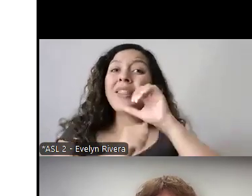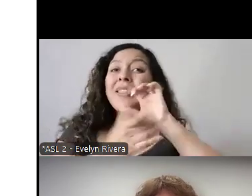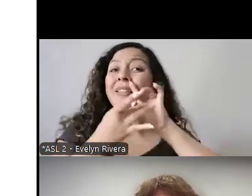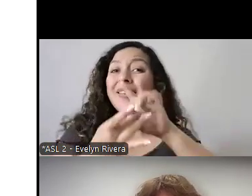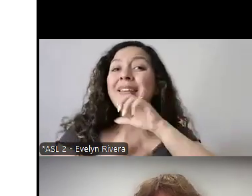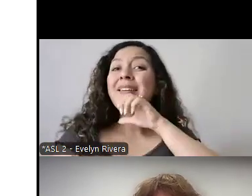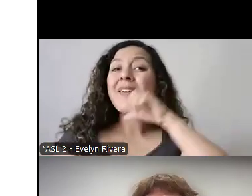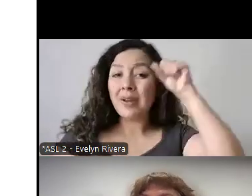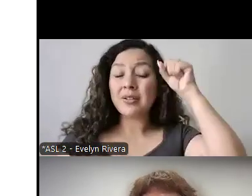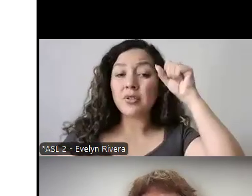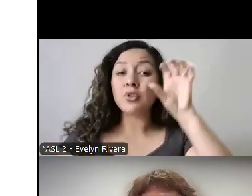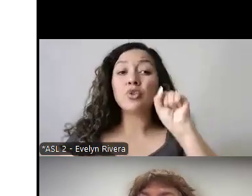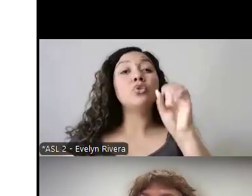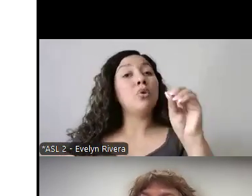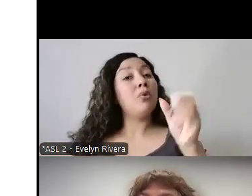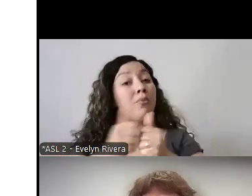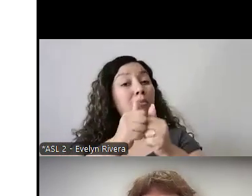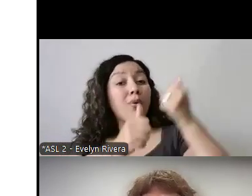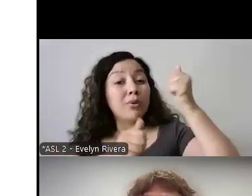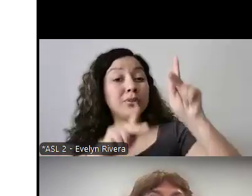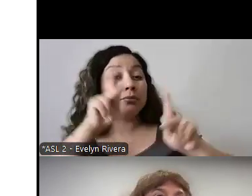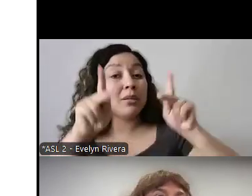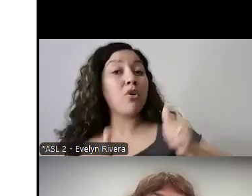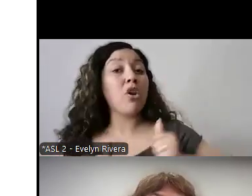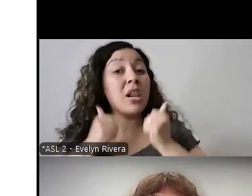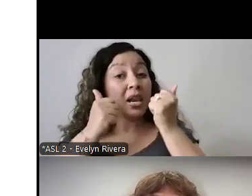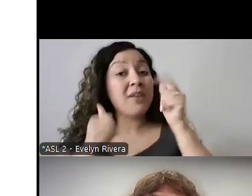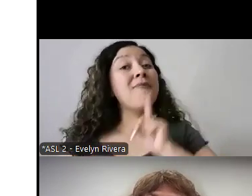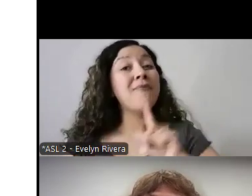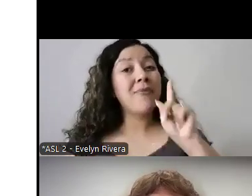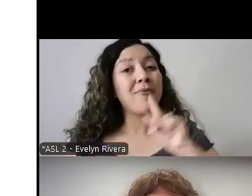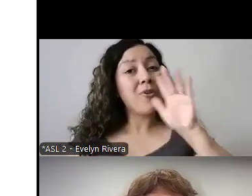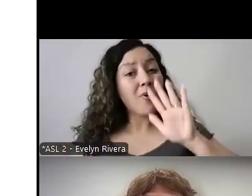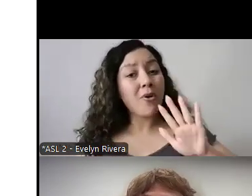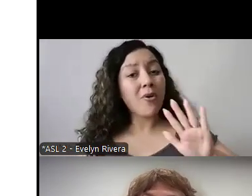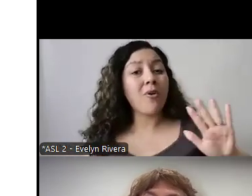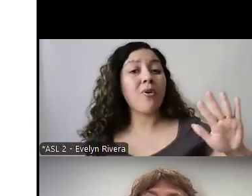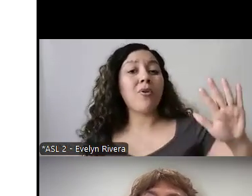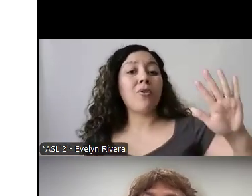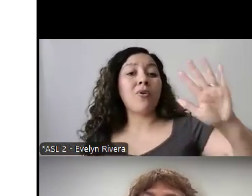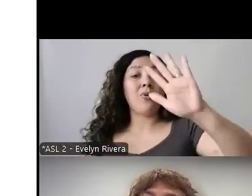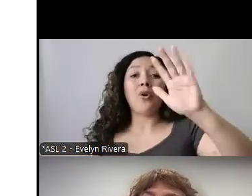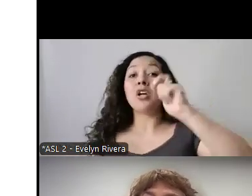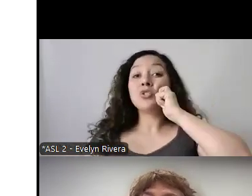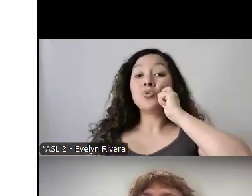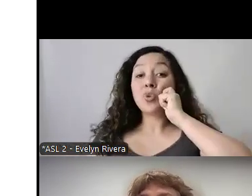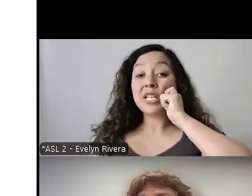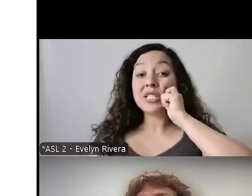So most of people in old age live alone across races and ethnicities.